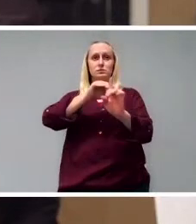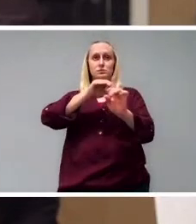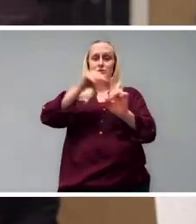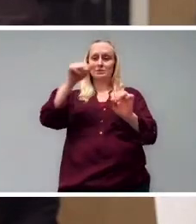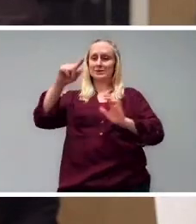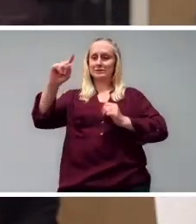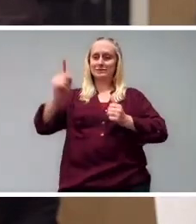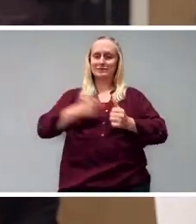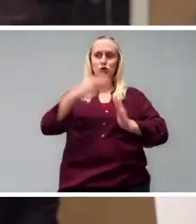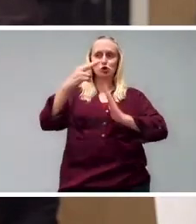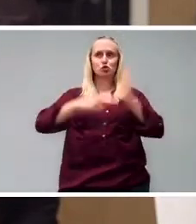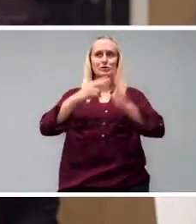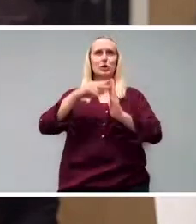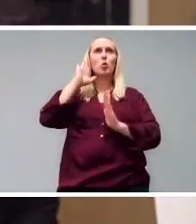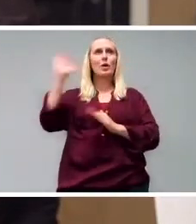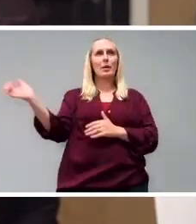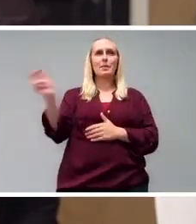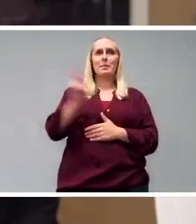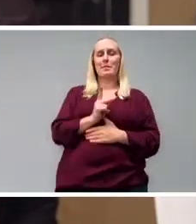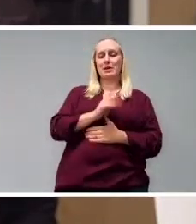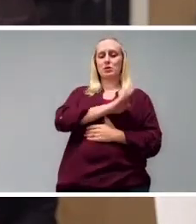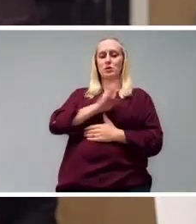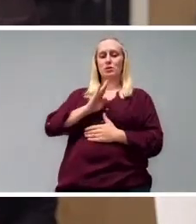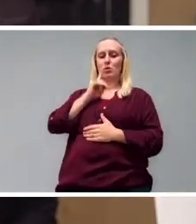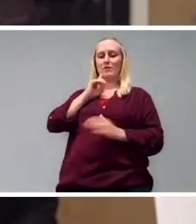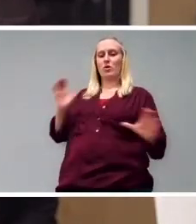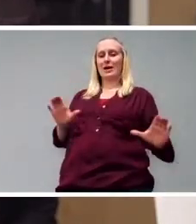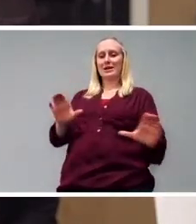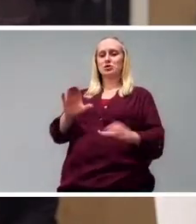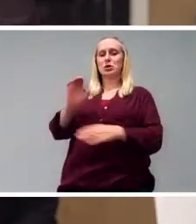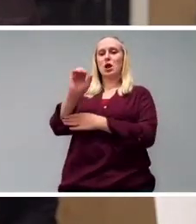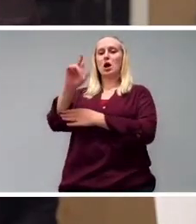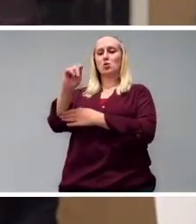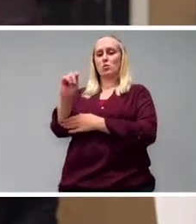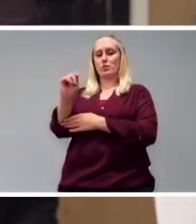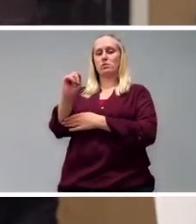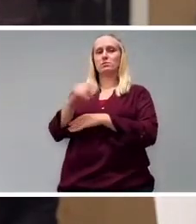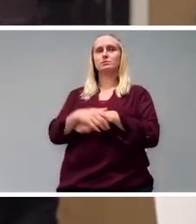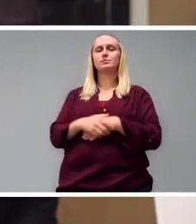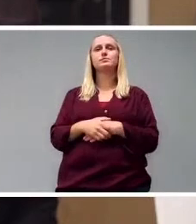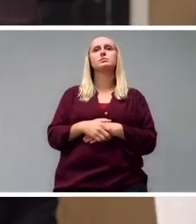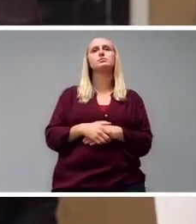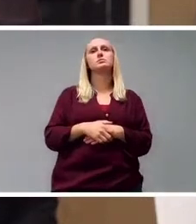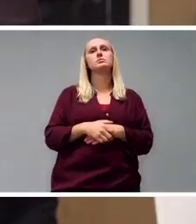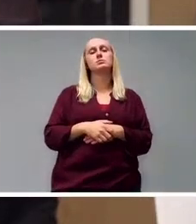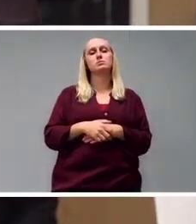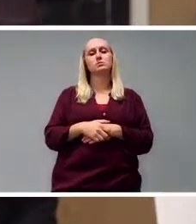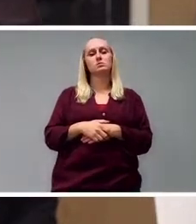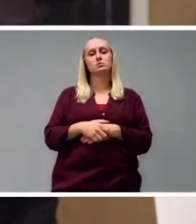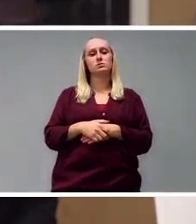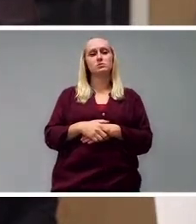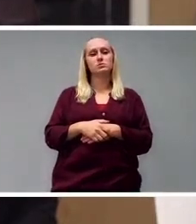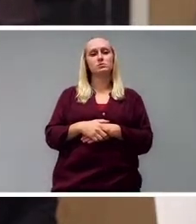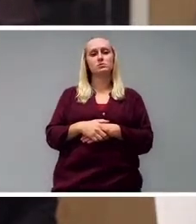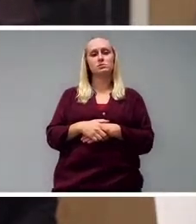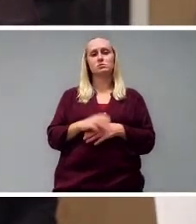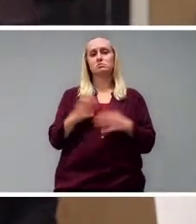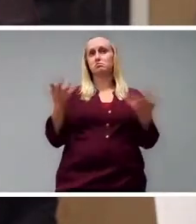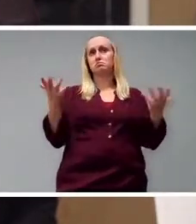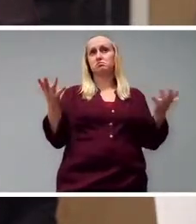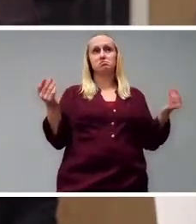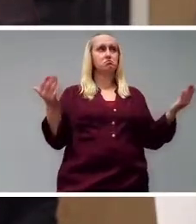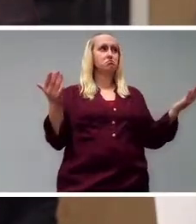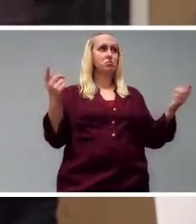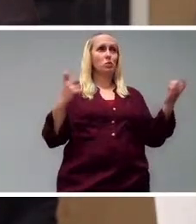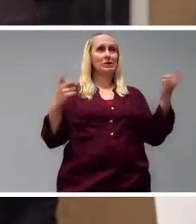come back to the board for action in October. With that, I would open it up for any questions.